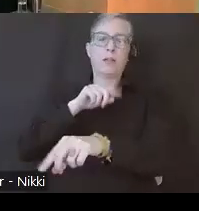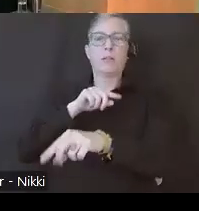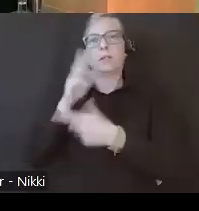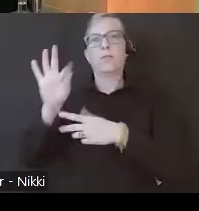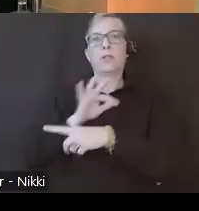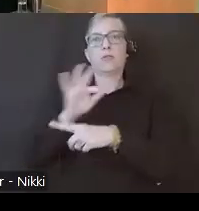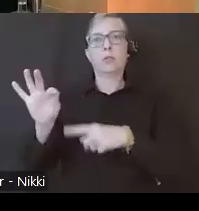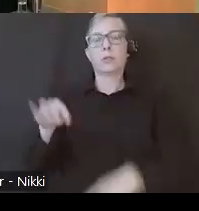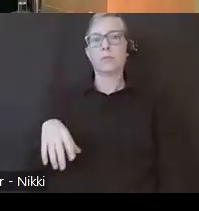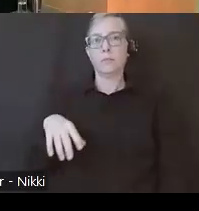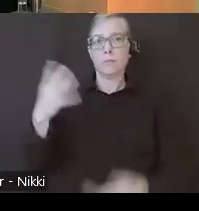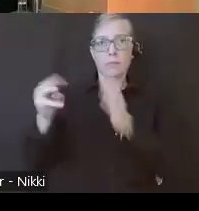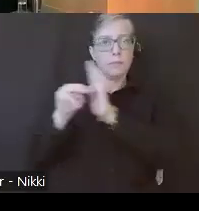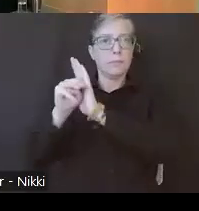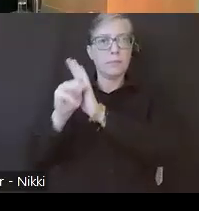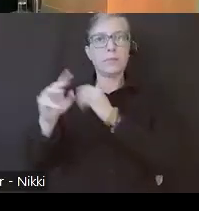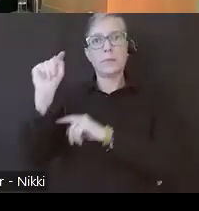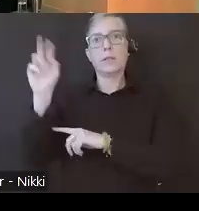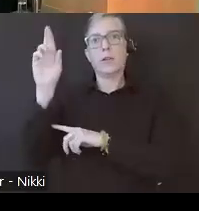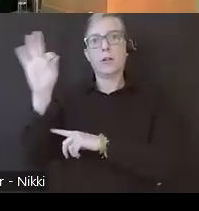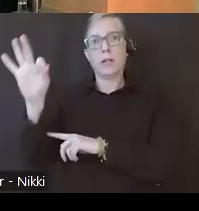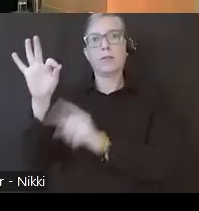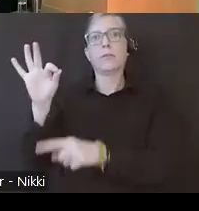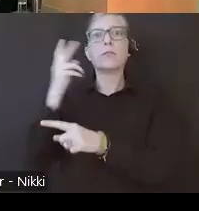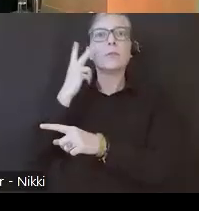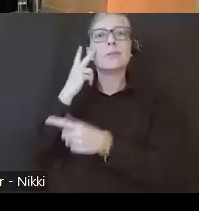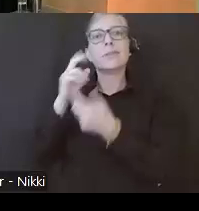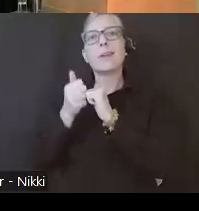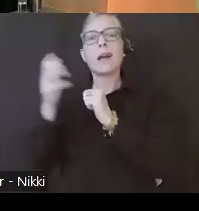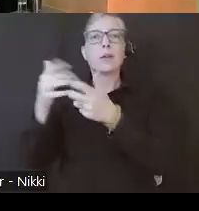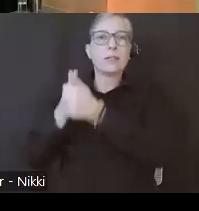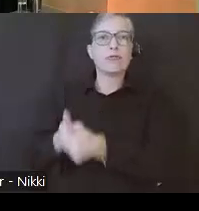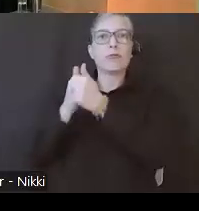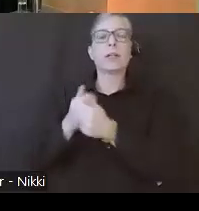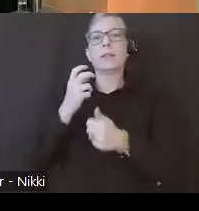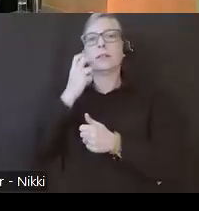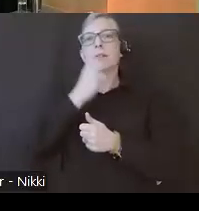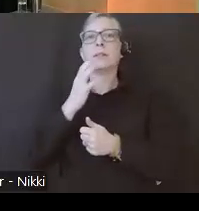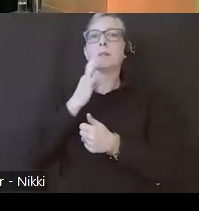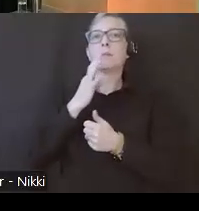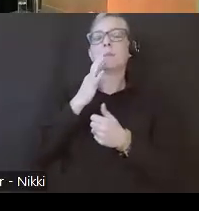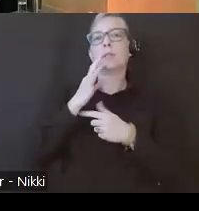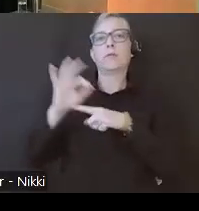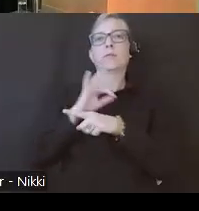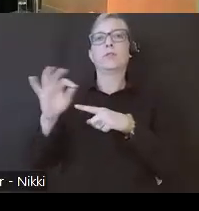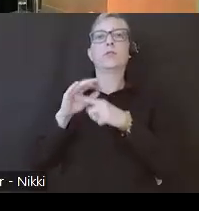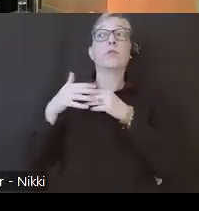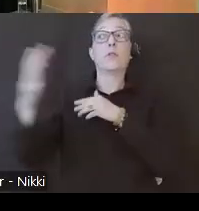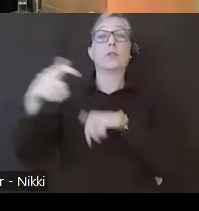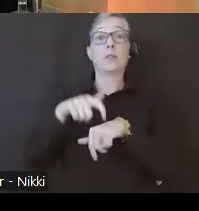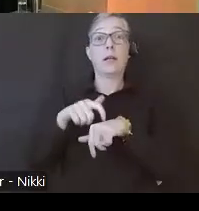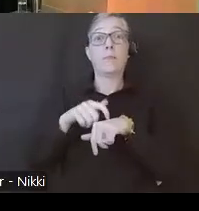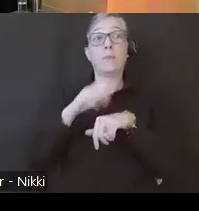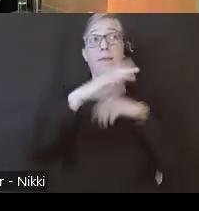tracking specific speech features over time to characterize how the brains of our subjects are responding to